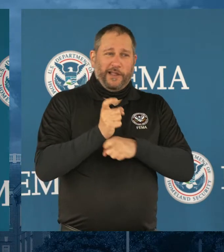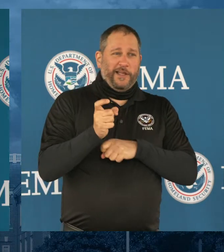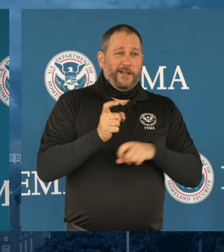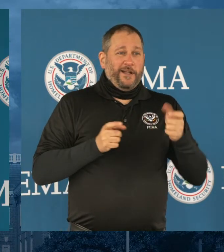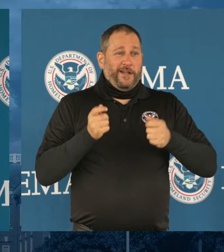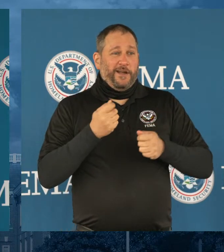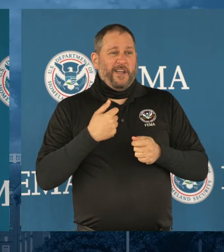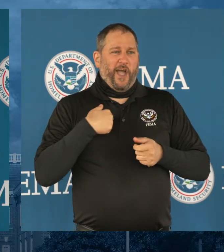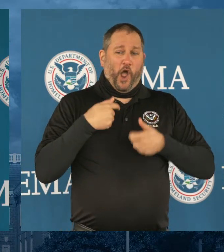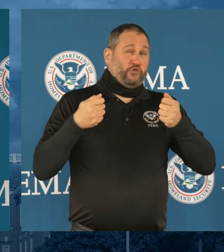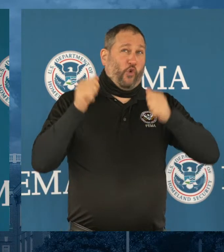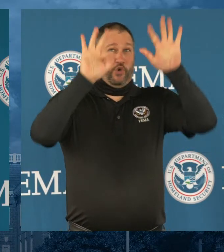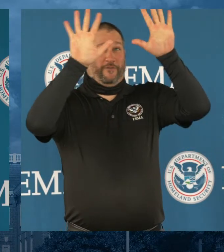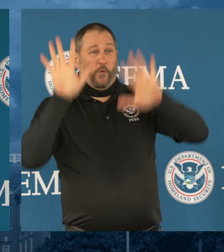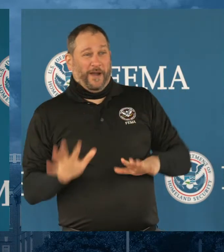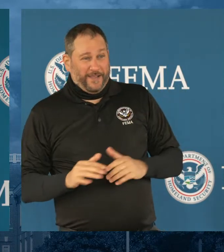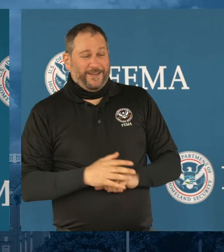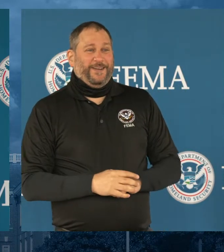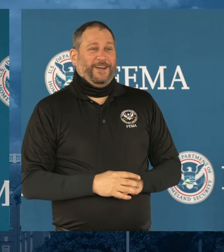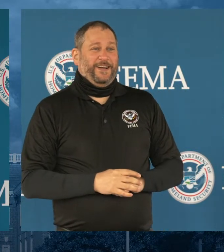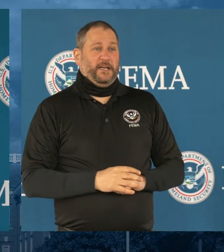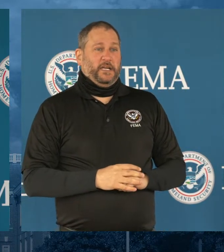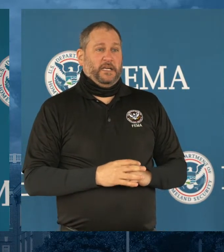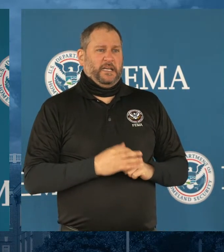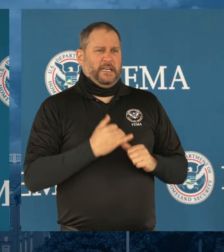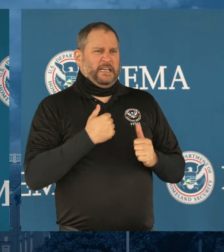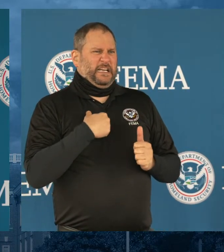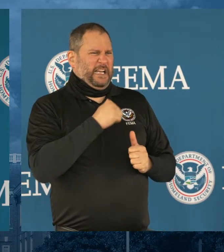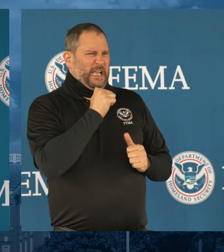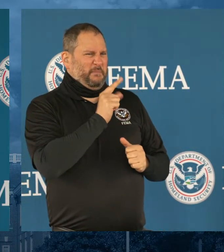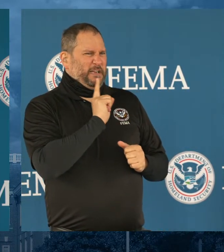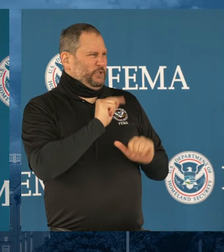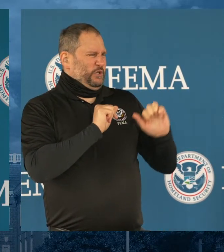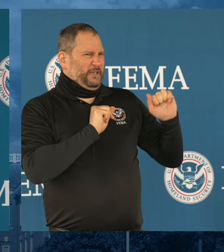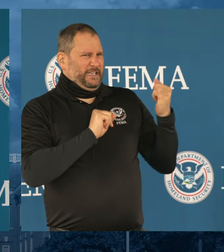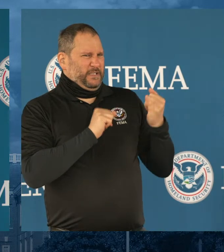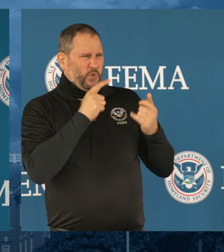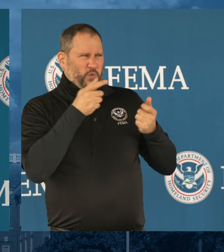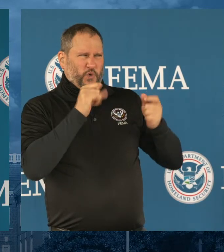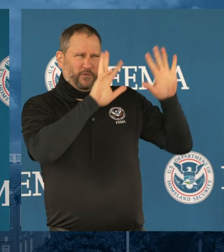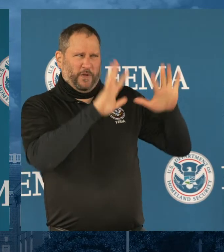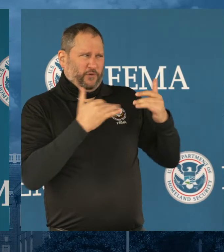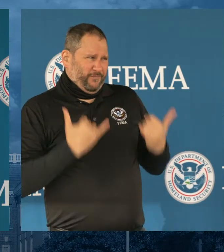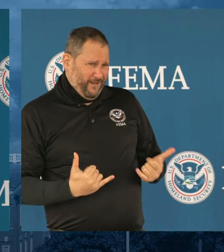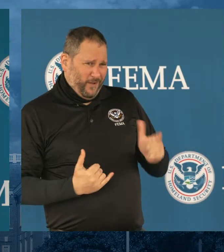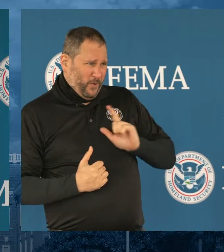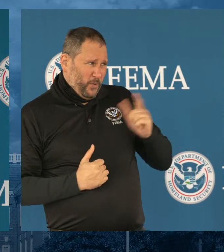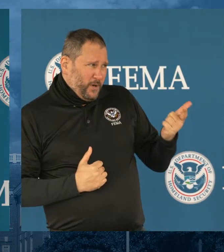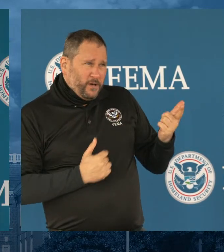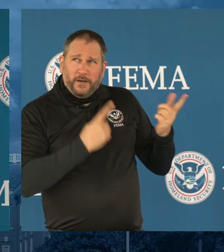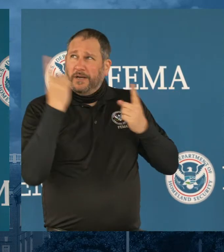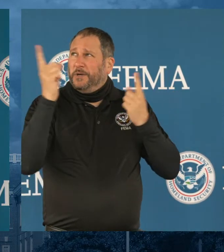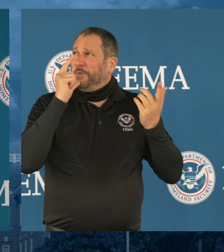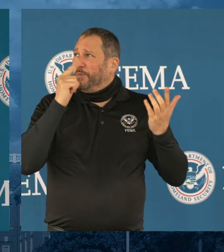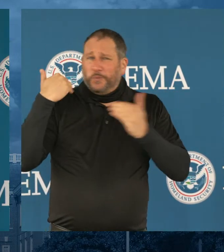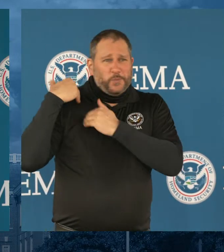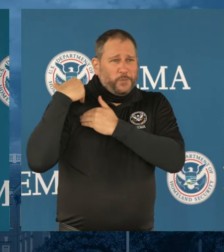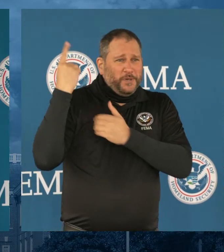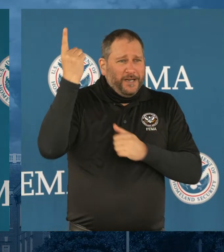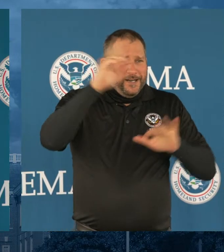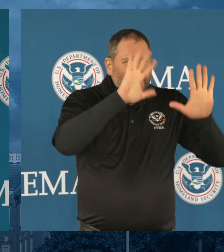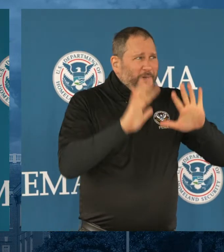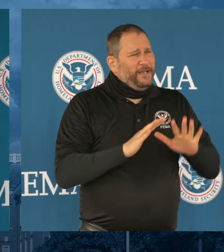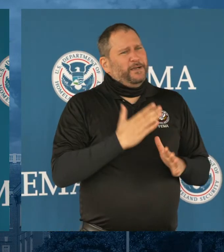the weather. AJ, I'm not sure who's in charge of the weather, but we got to get them straight and get some good weather out